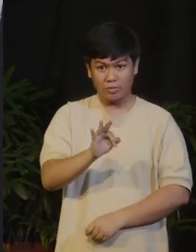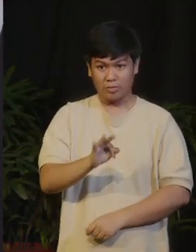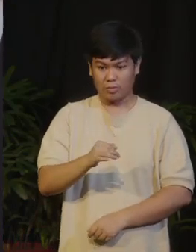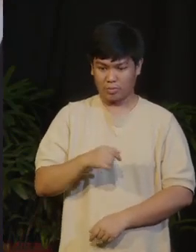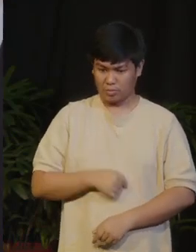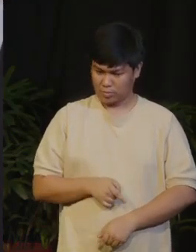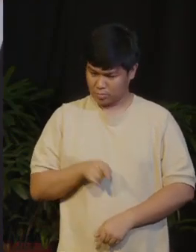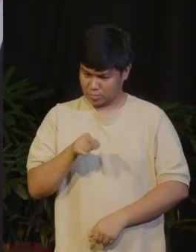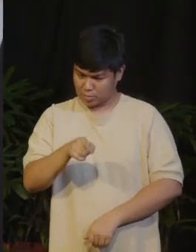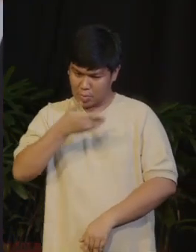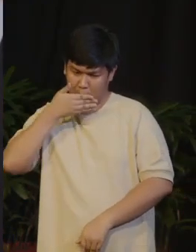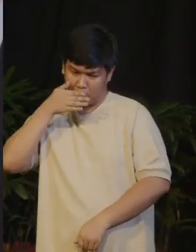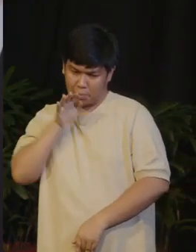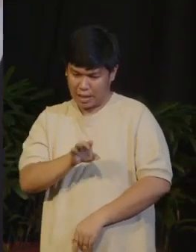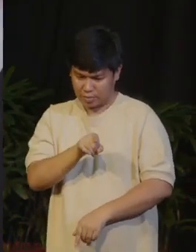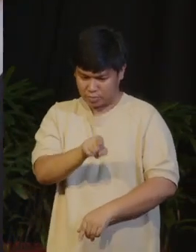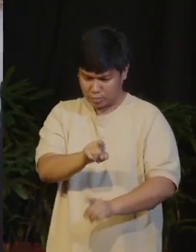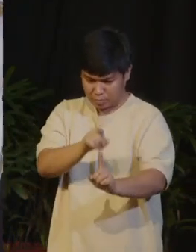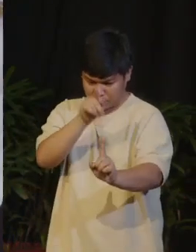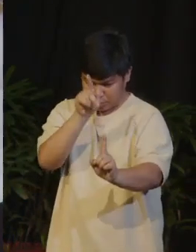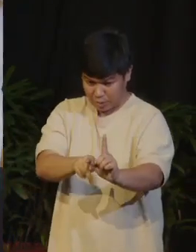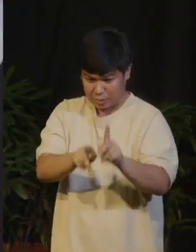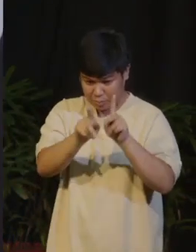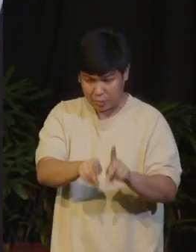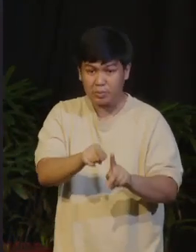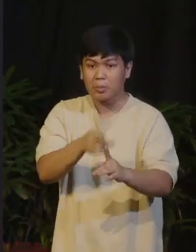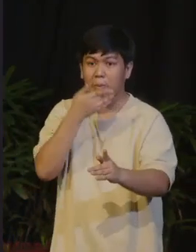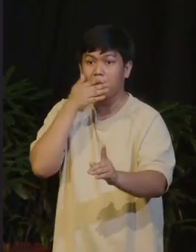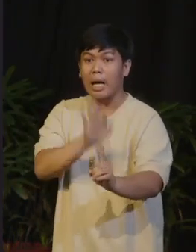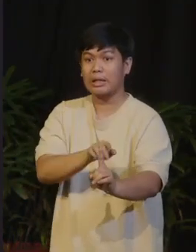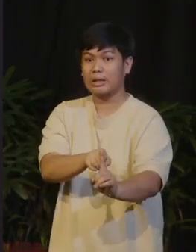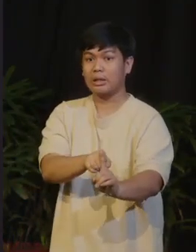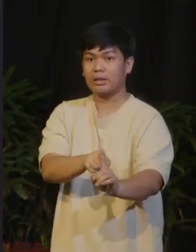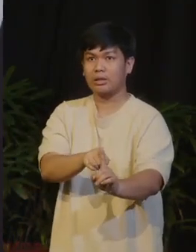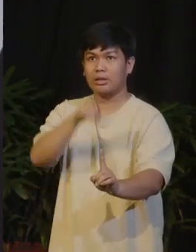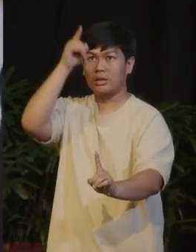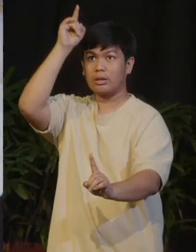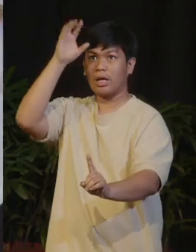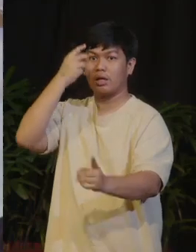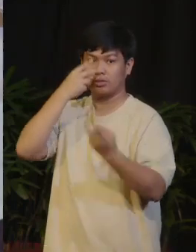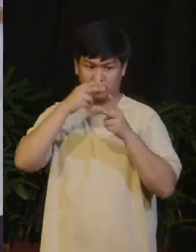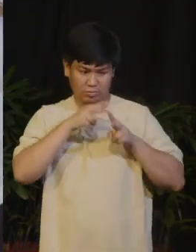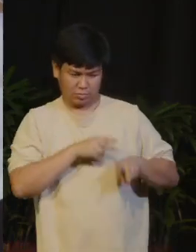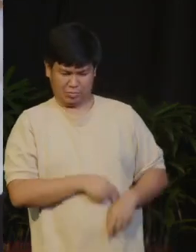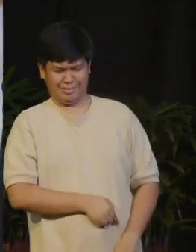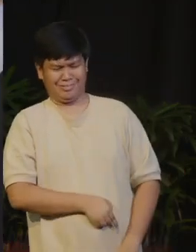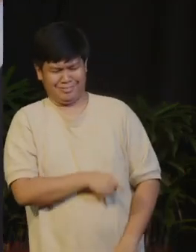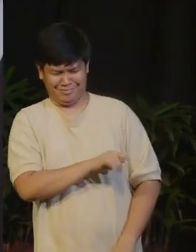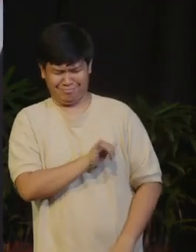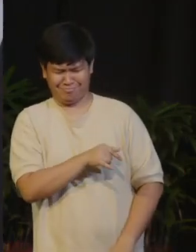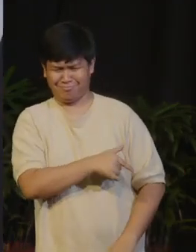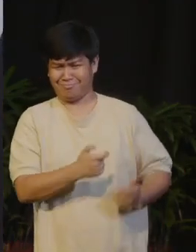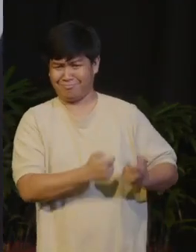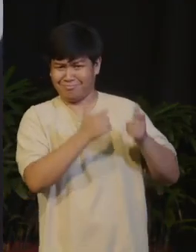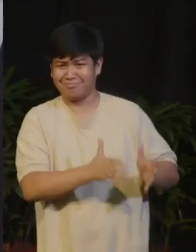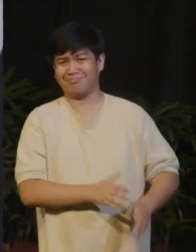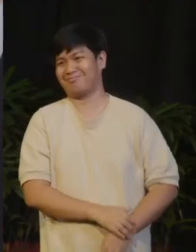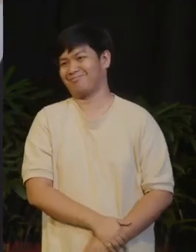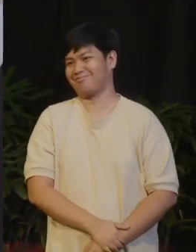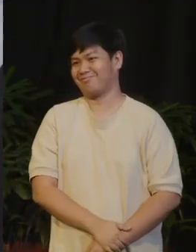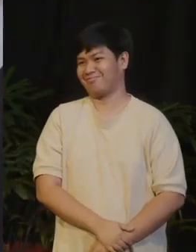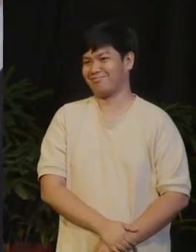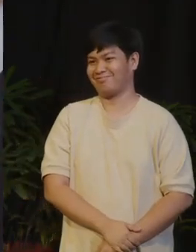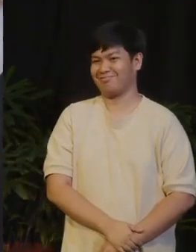Diyos. Romans 14:10-12. Ganito po ang ating mababasa. Why do you